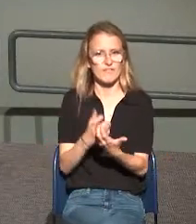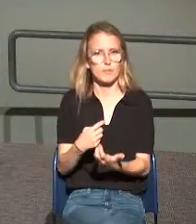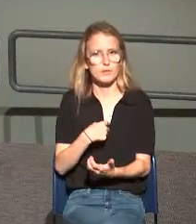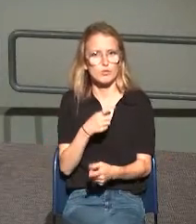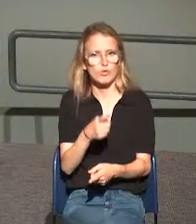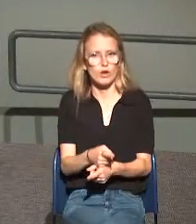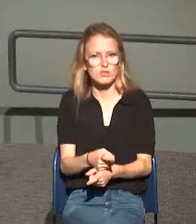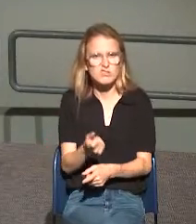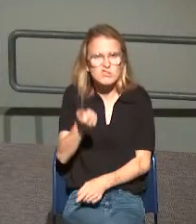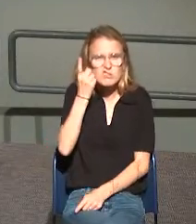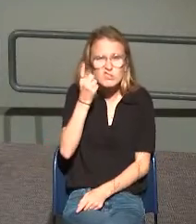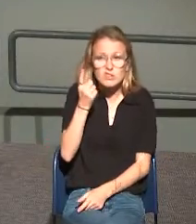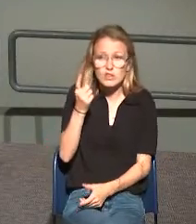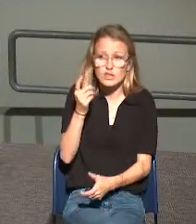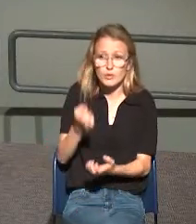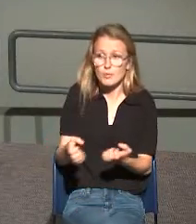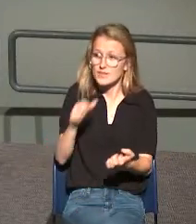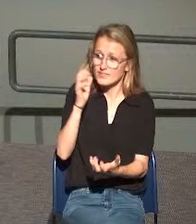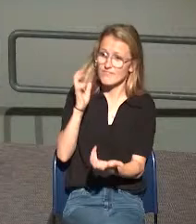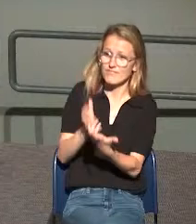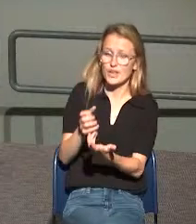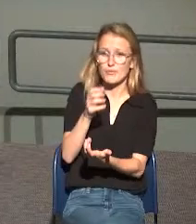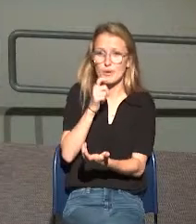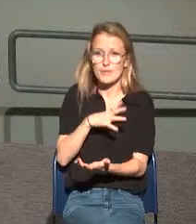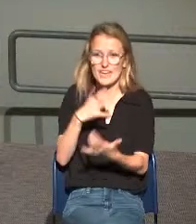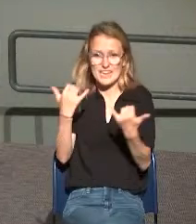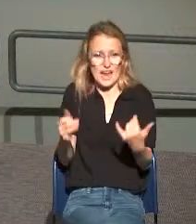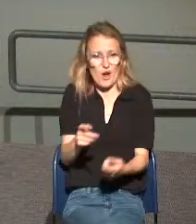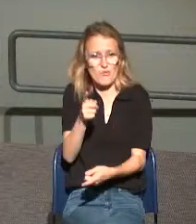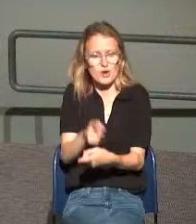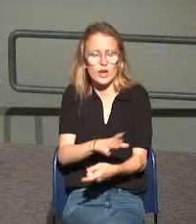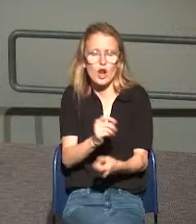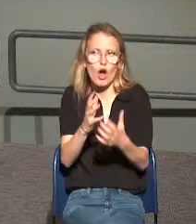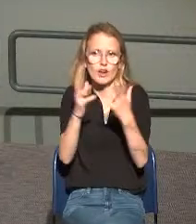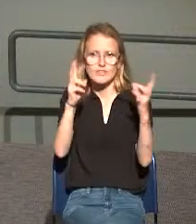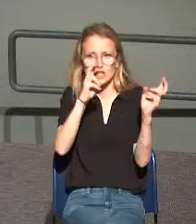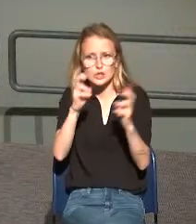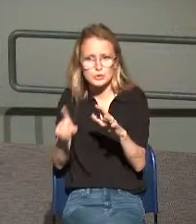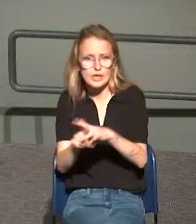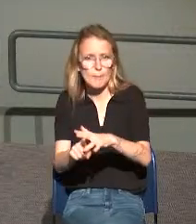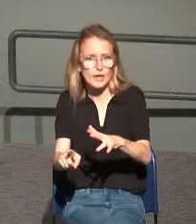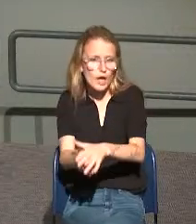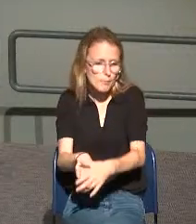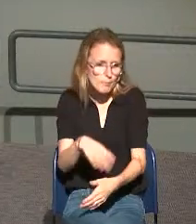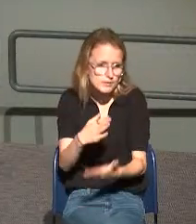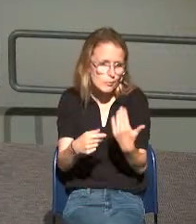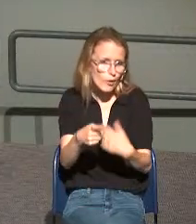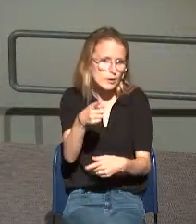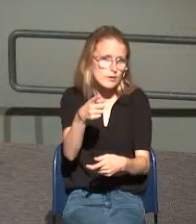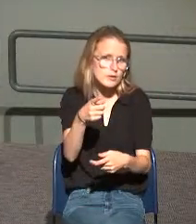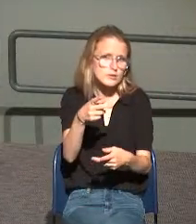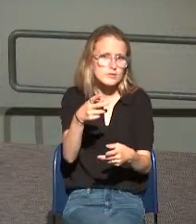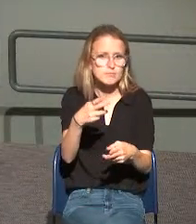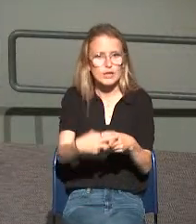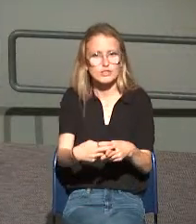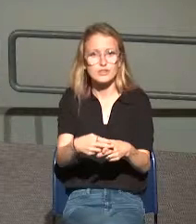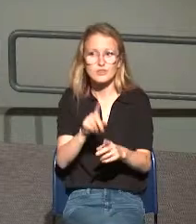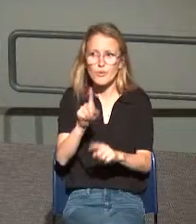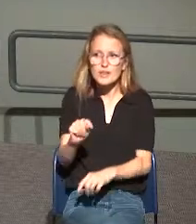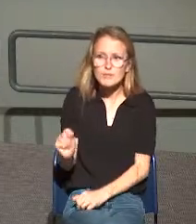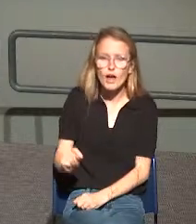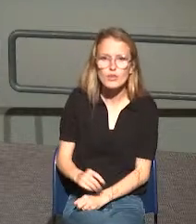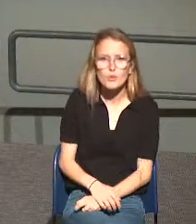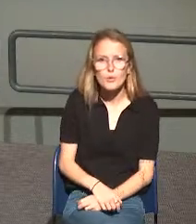equipment doesn't fit the women now right, and there's a lot of issues, as somebody mentioned, going to the bathroom, I mean,